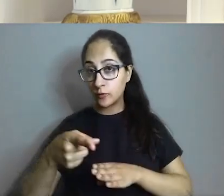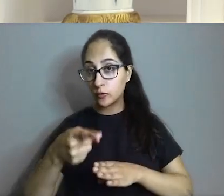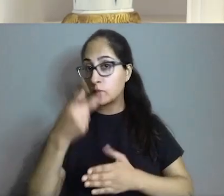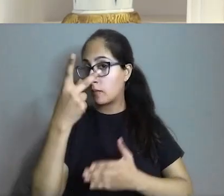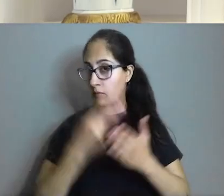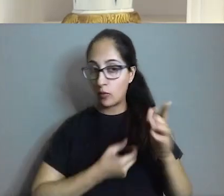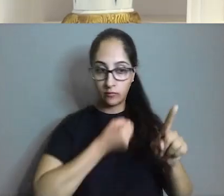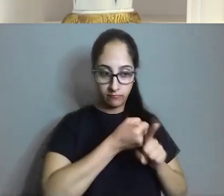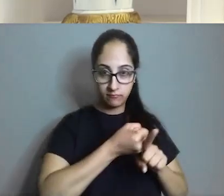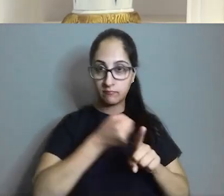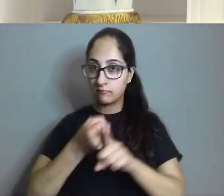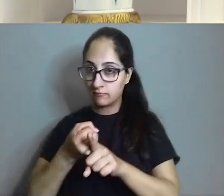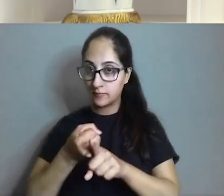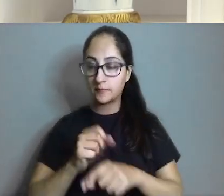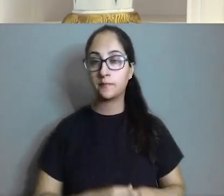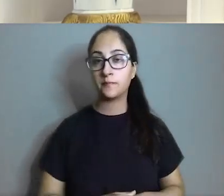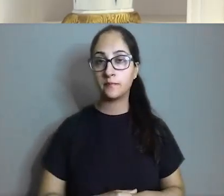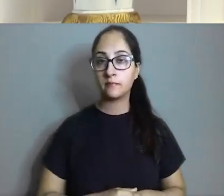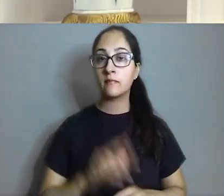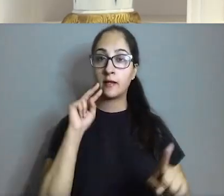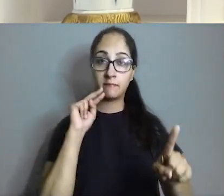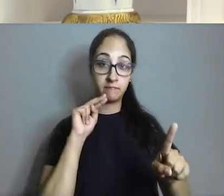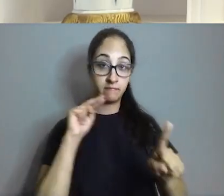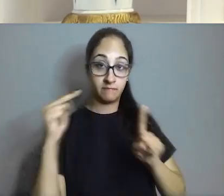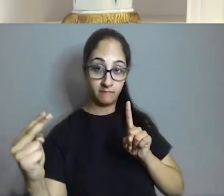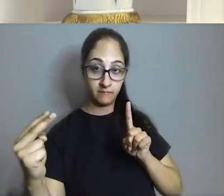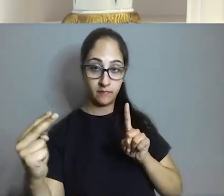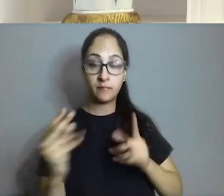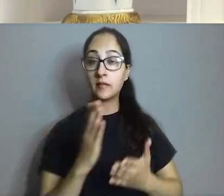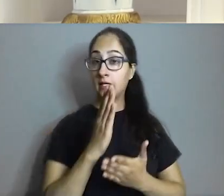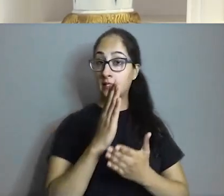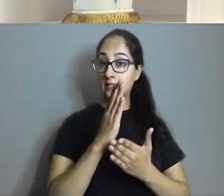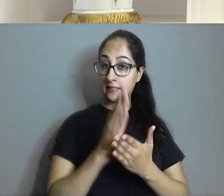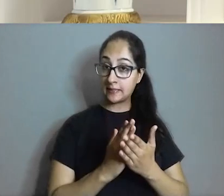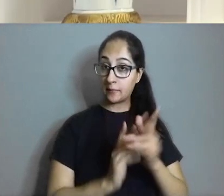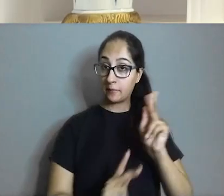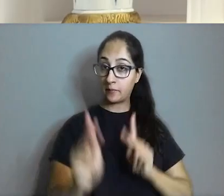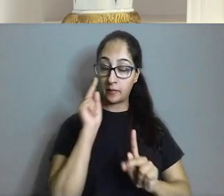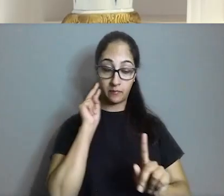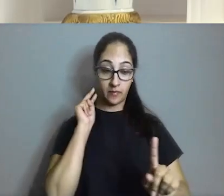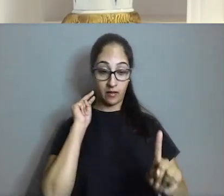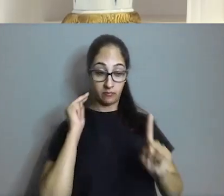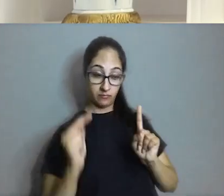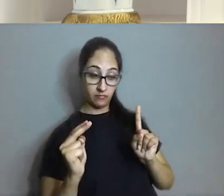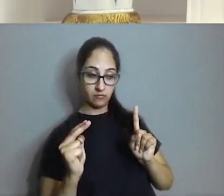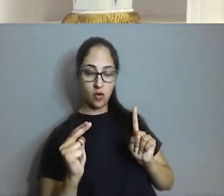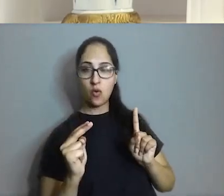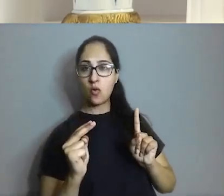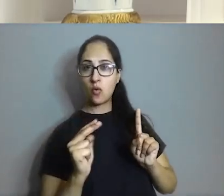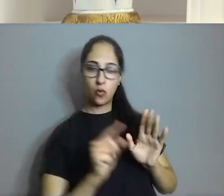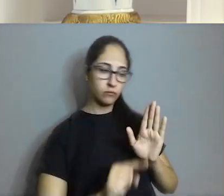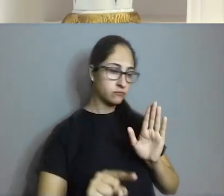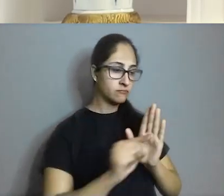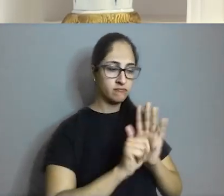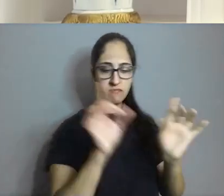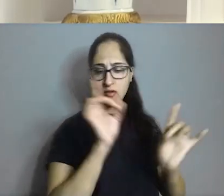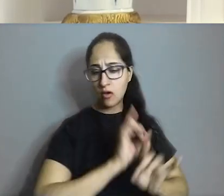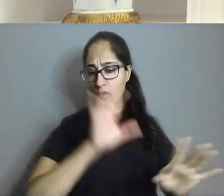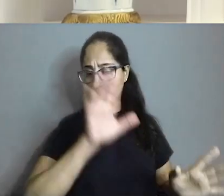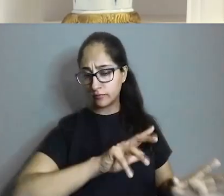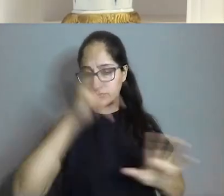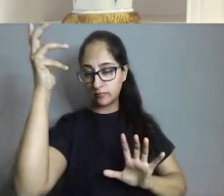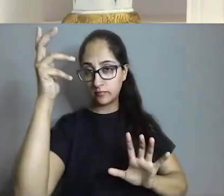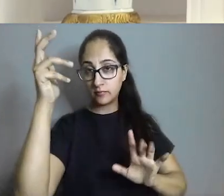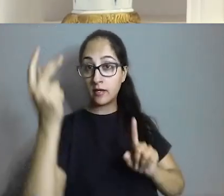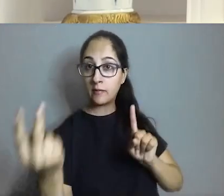lives. Some individuals take the setback personally, but optimists see